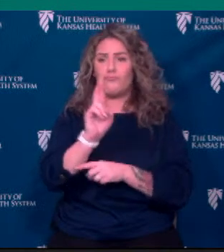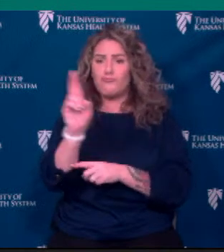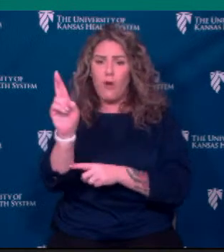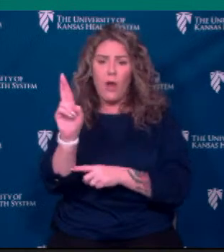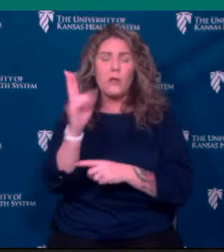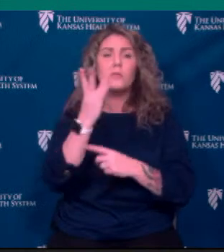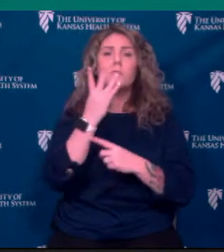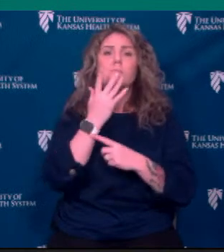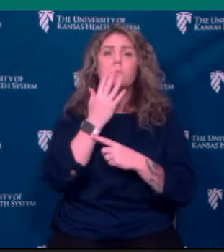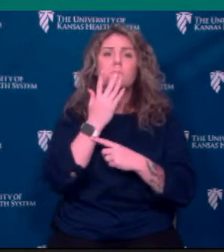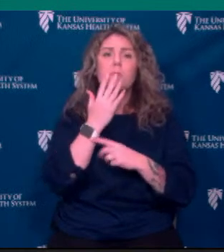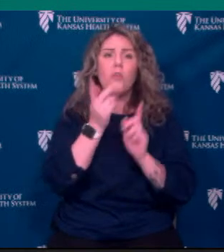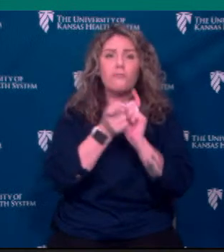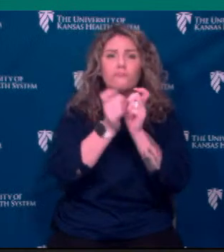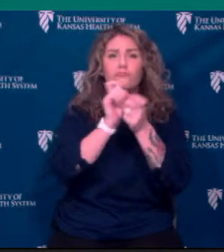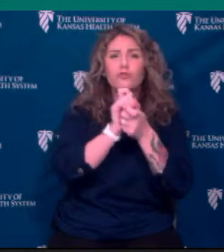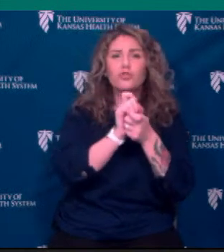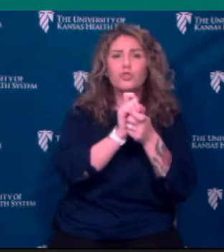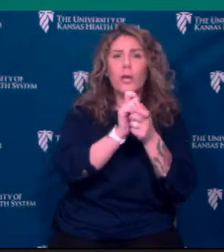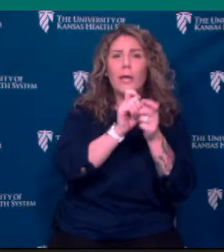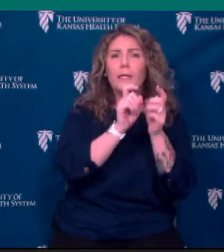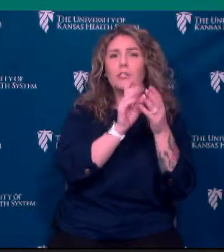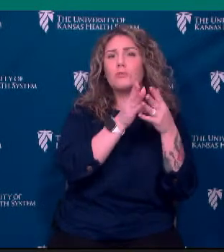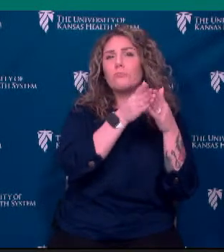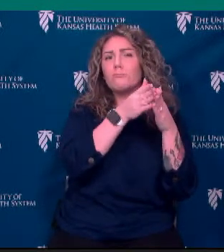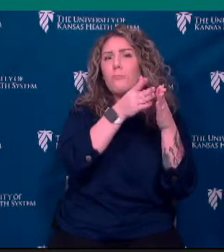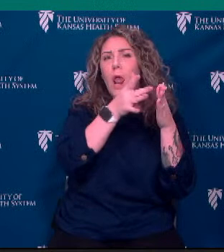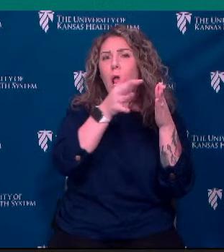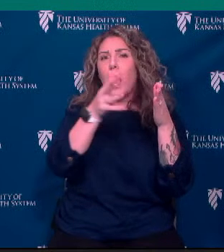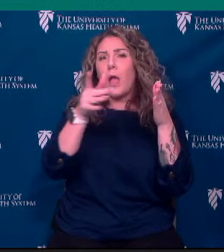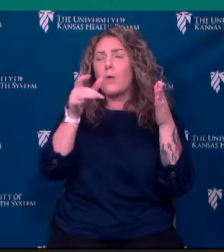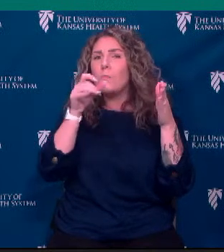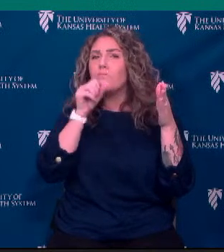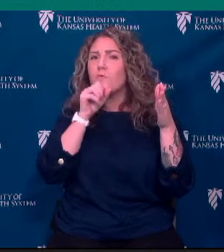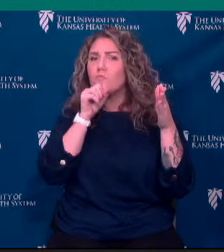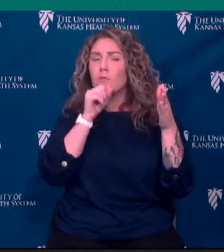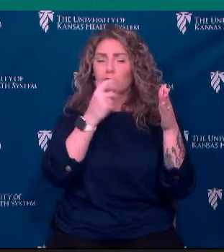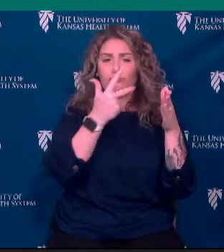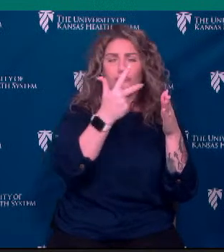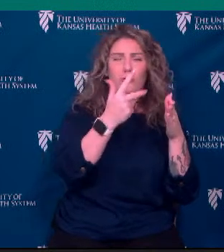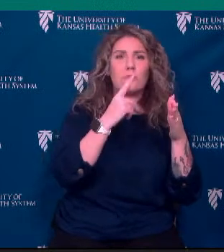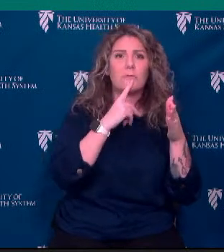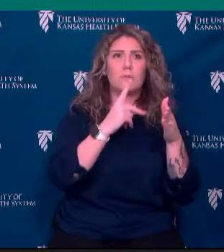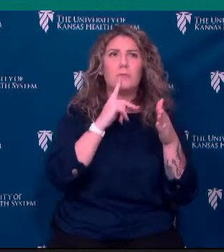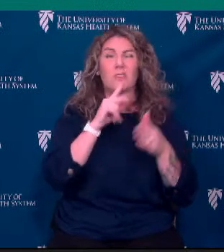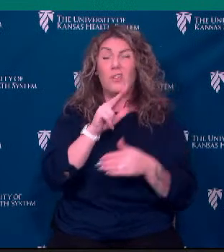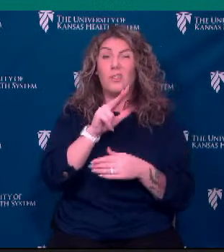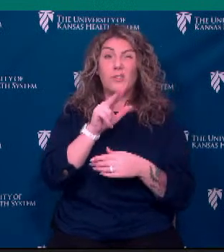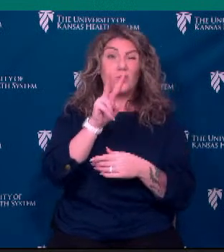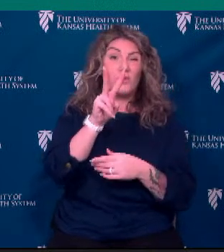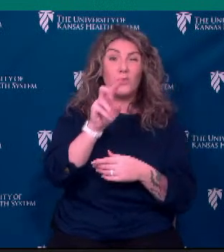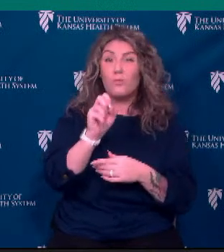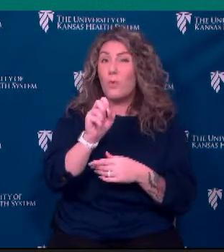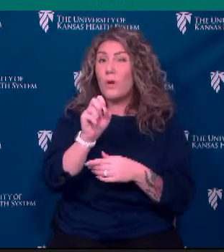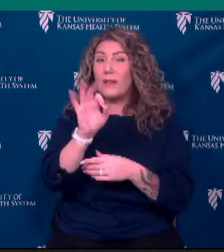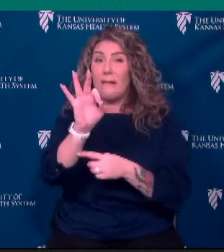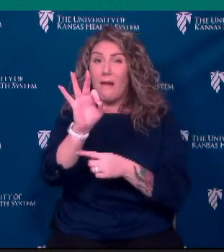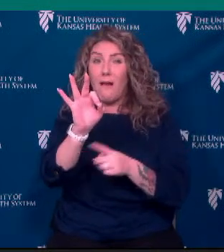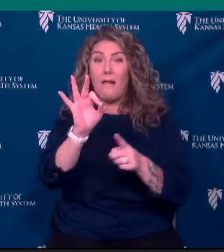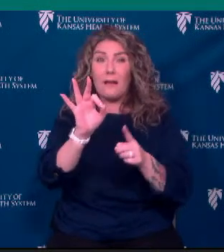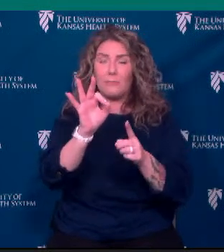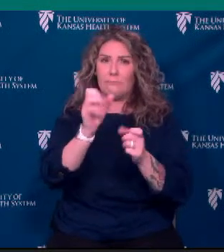to move to an orange. 3 is no capacity. We've been at 2.9 for almost 3 months. We are now running in